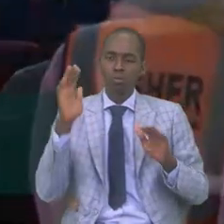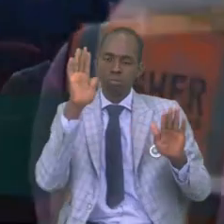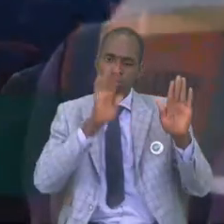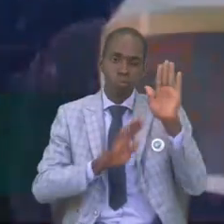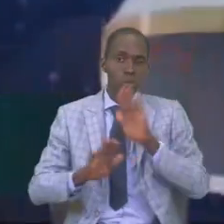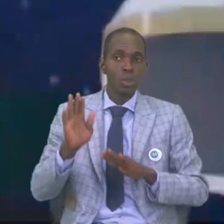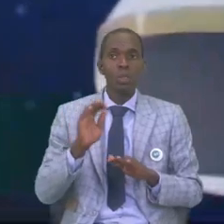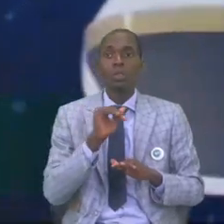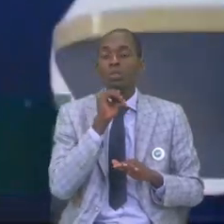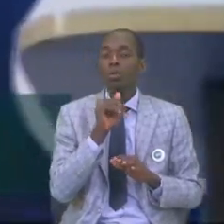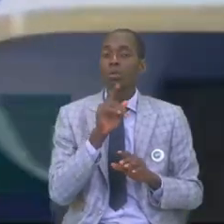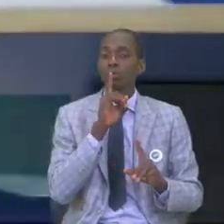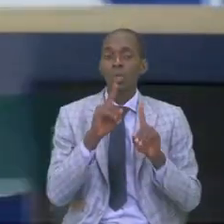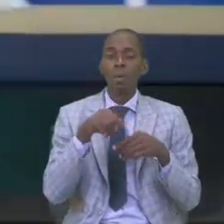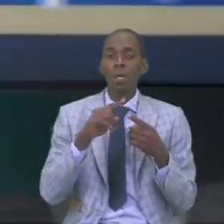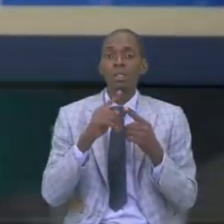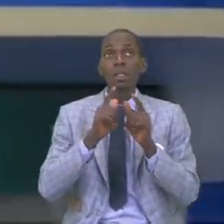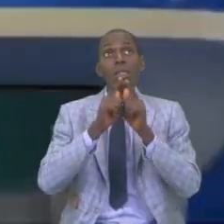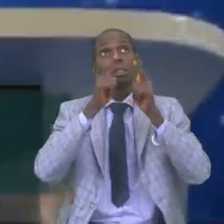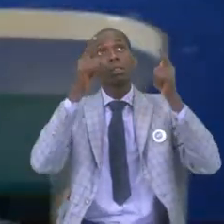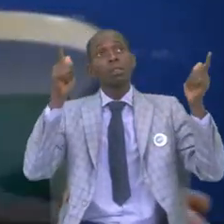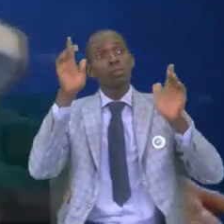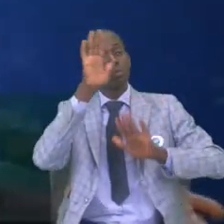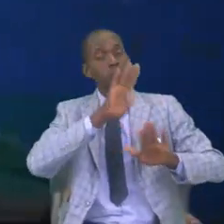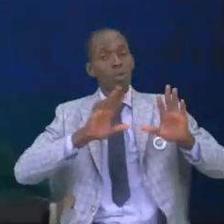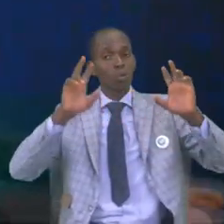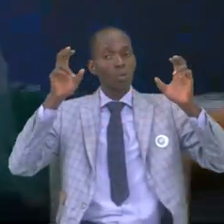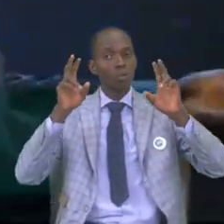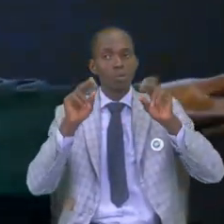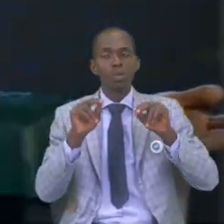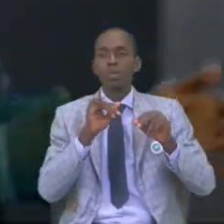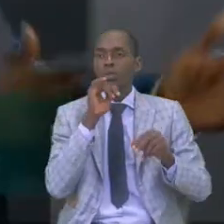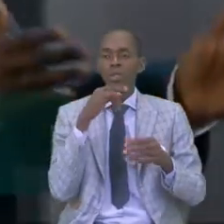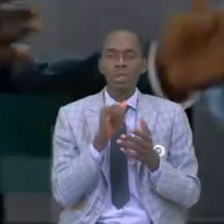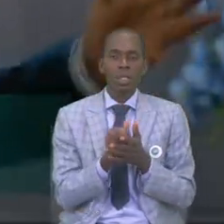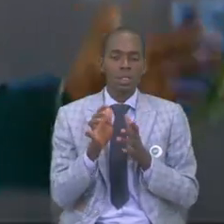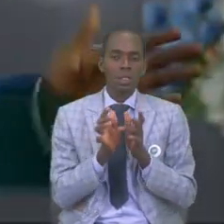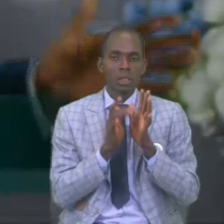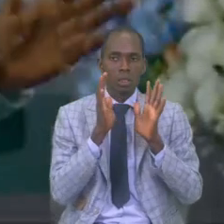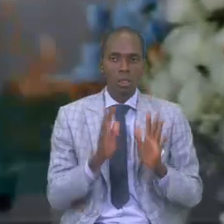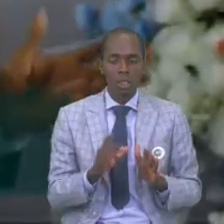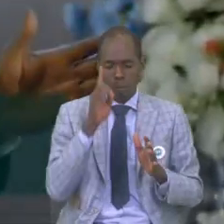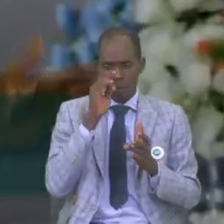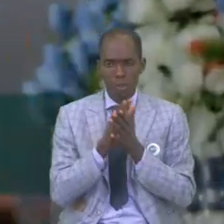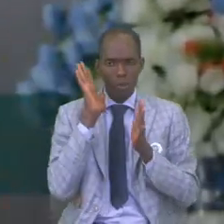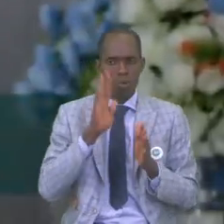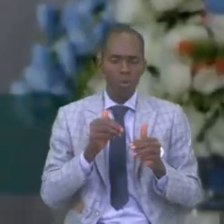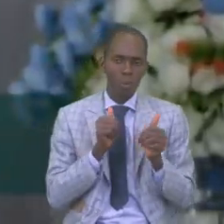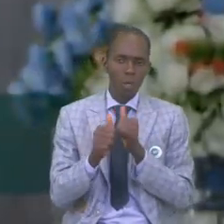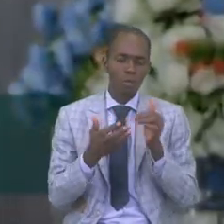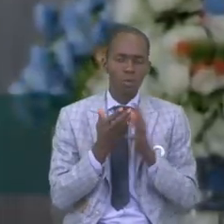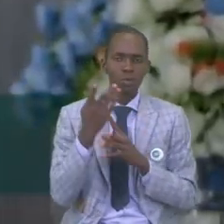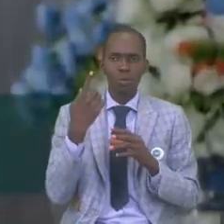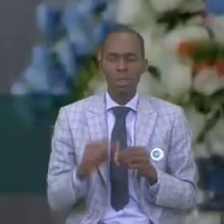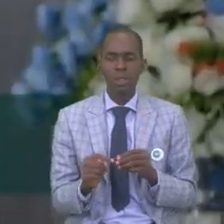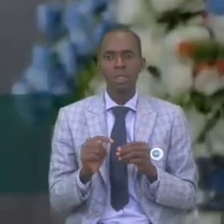great tribulation. It's not saying that the believers will pass through the great tribulation, and after they have suffered the great tribulation for